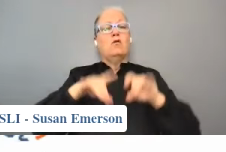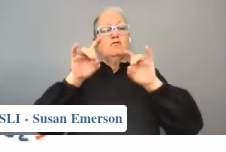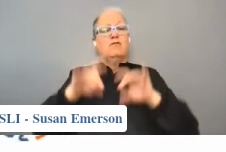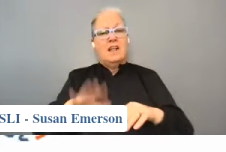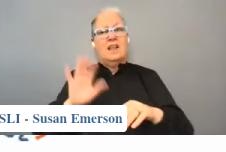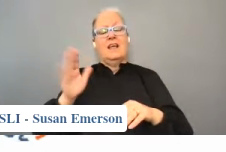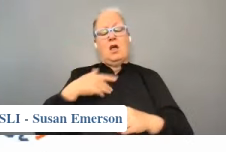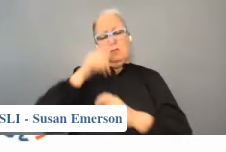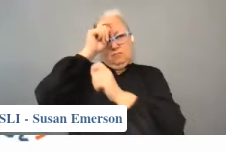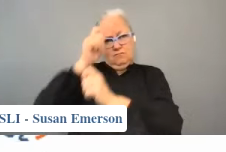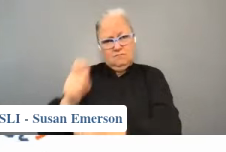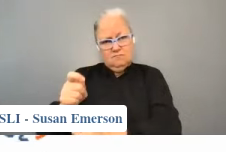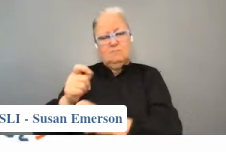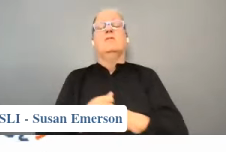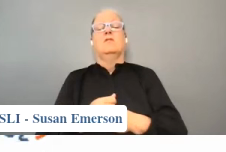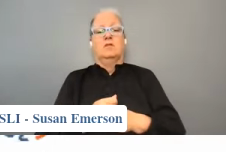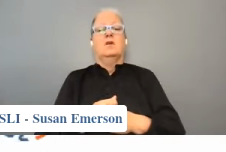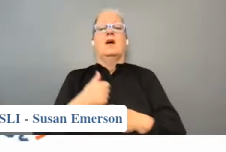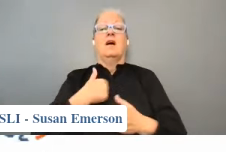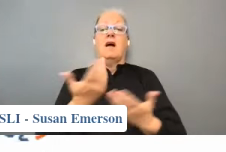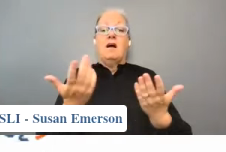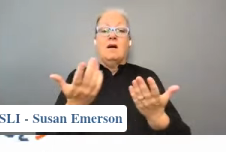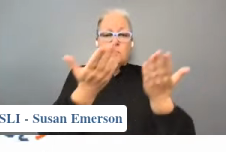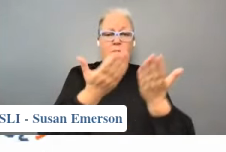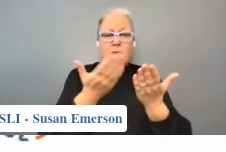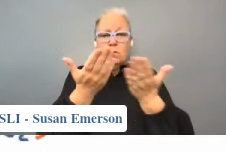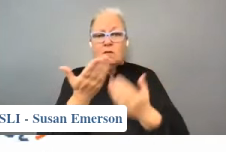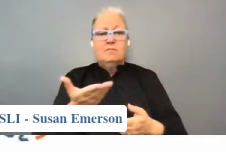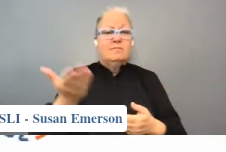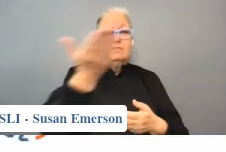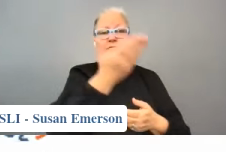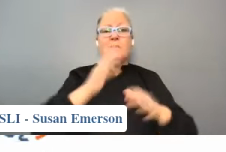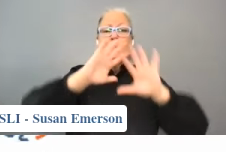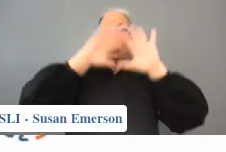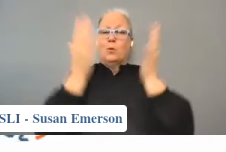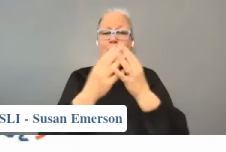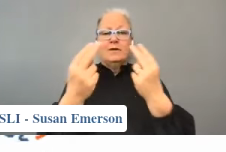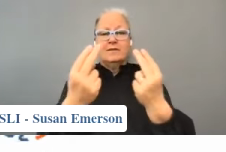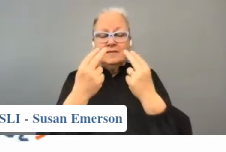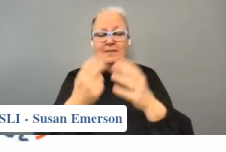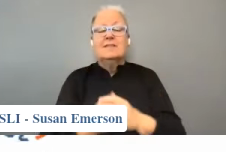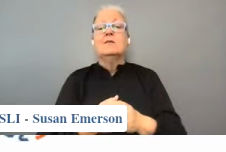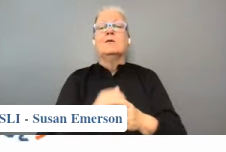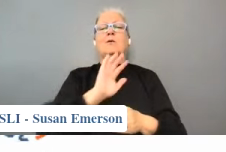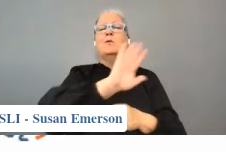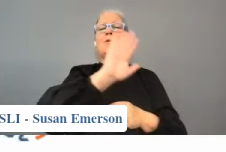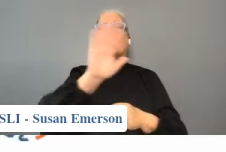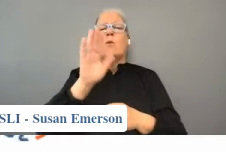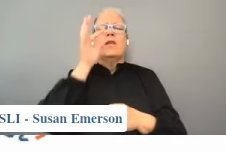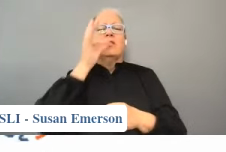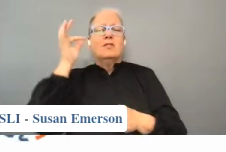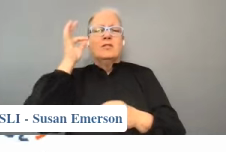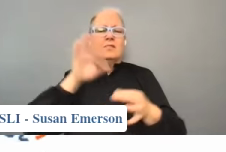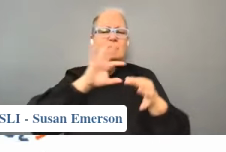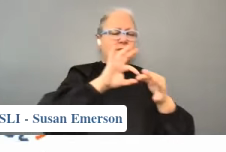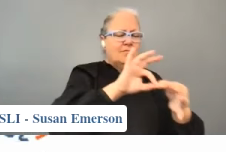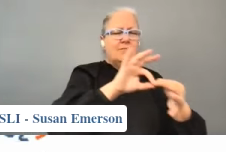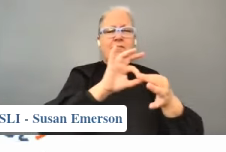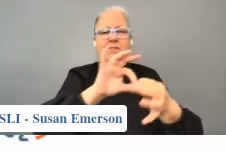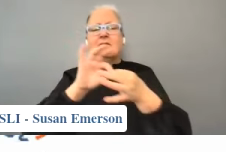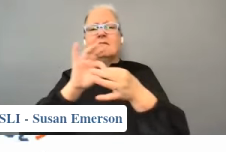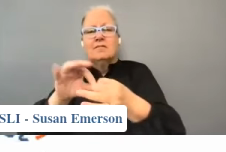world who are joining the webinar today. I recognise their continuing connection to land, water and community, and pay deep respects